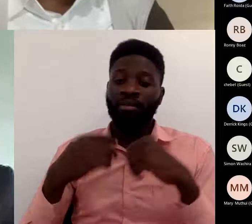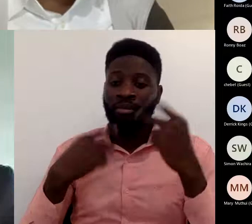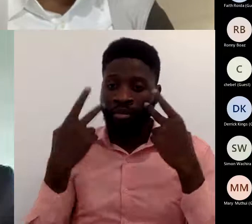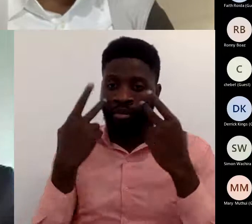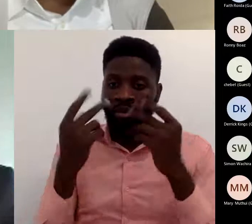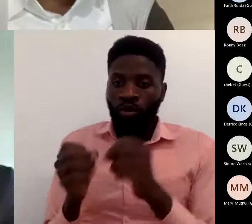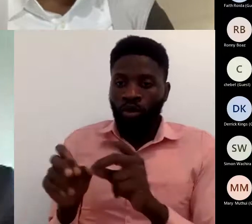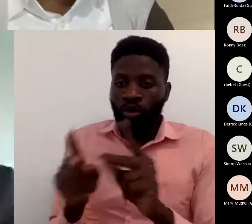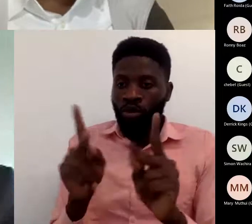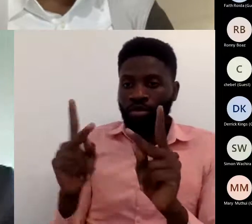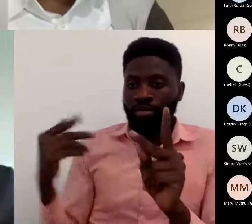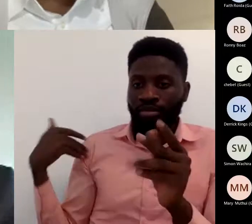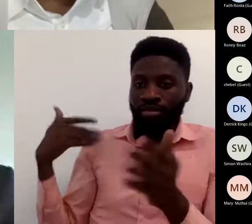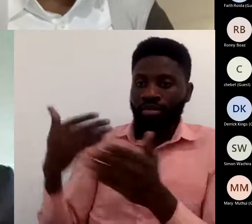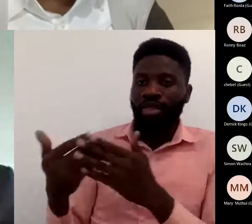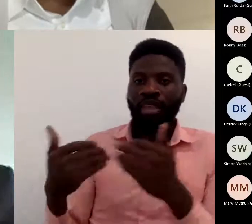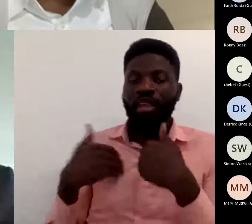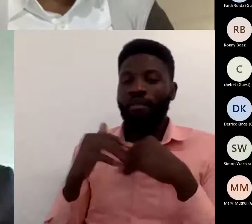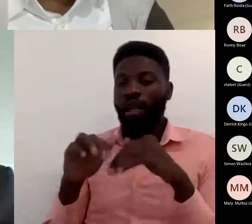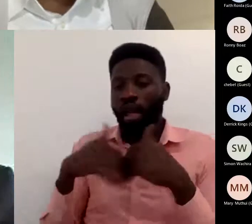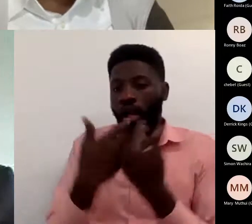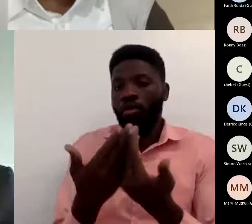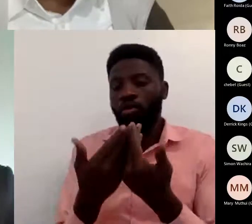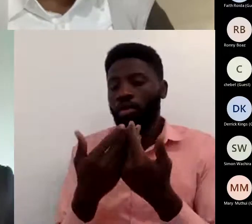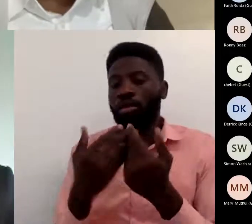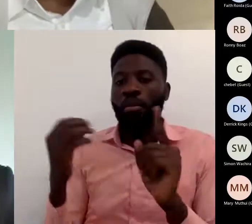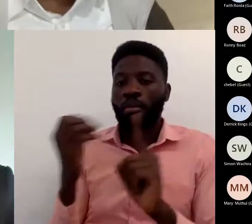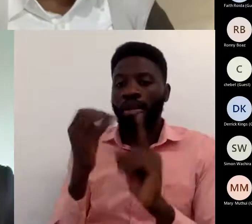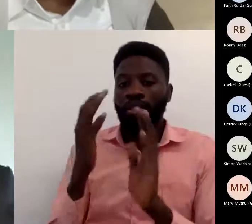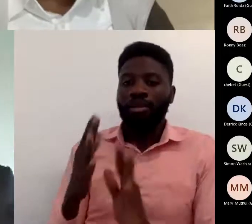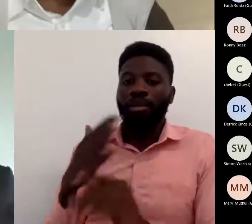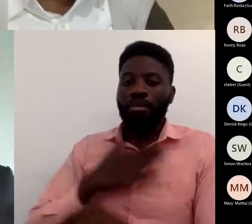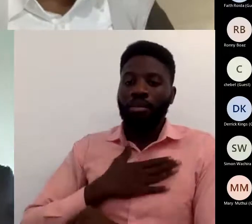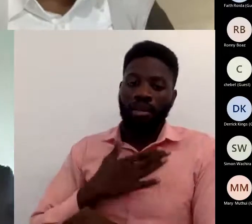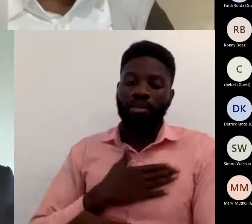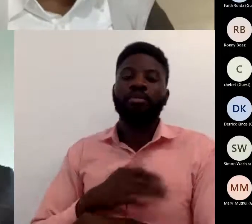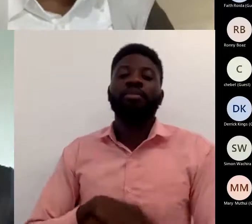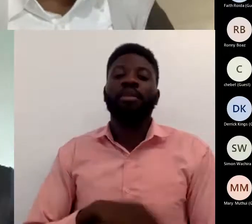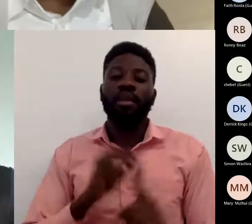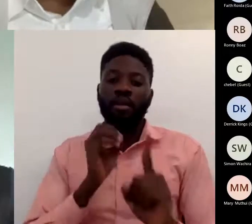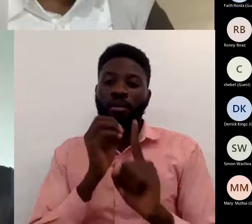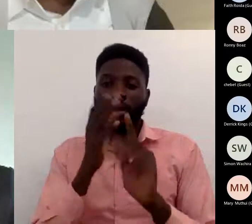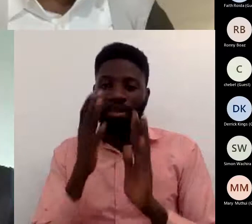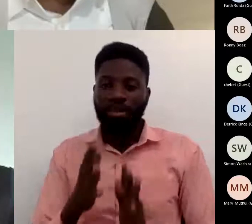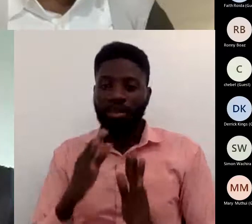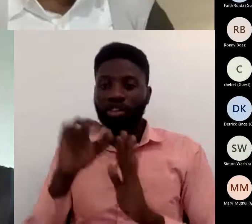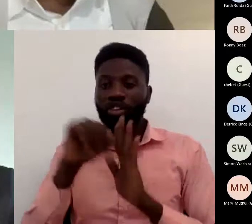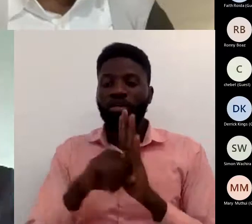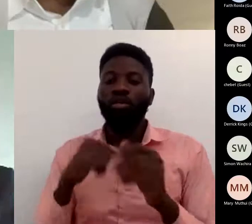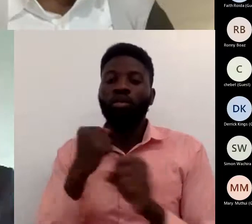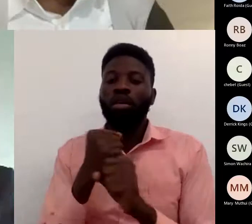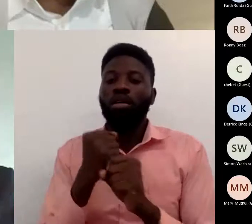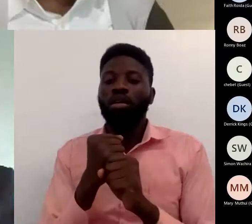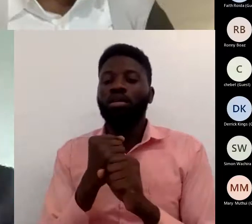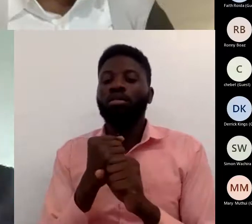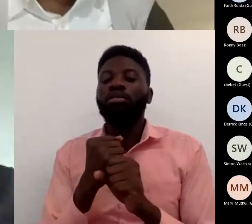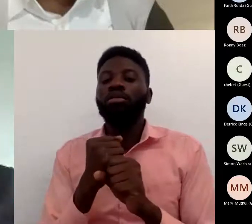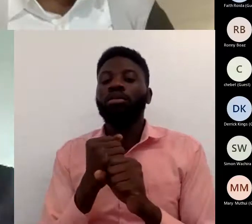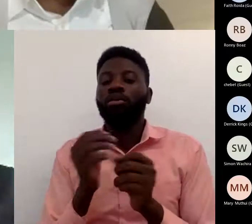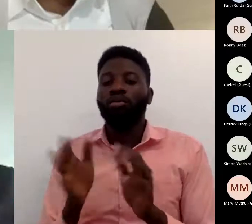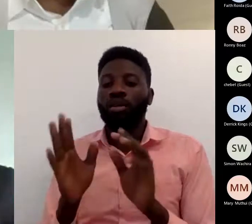it's through some of the mentors that I've had. Now, mentorship works in both ways, in terms of you have to reach